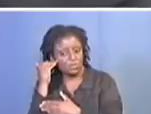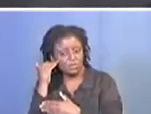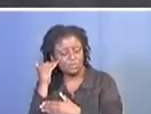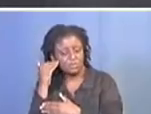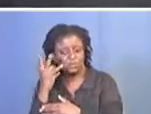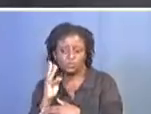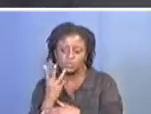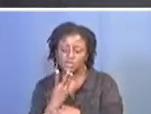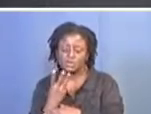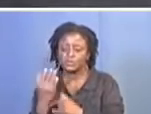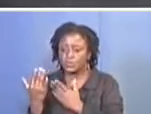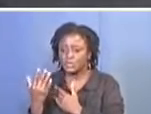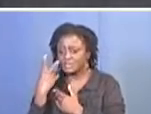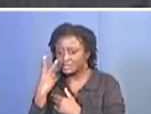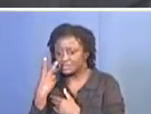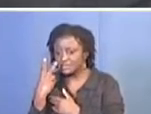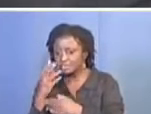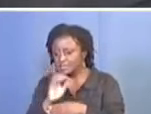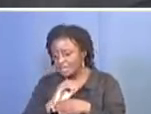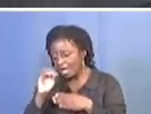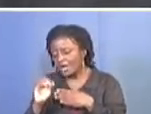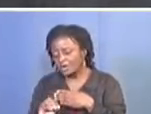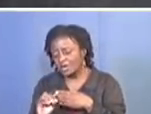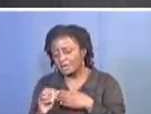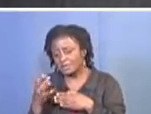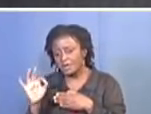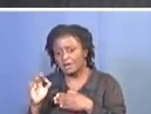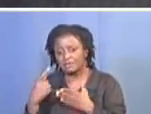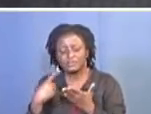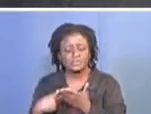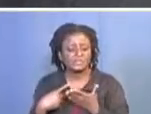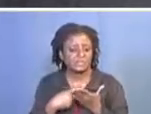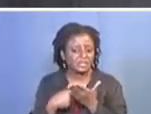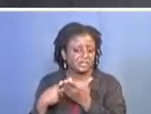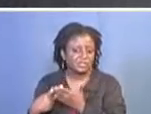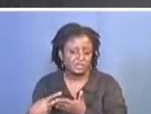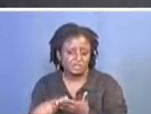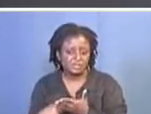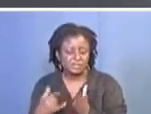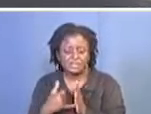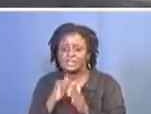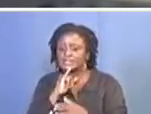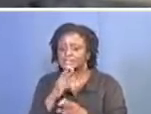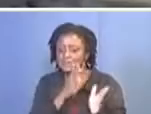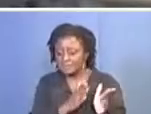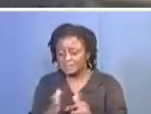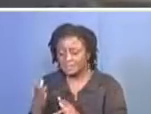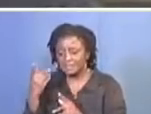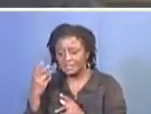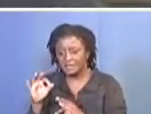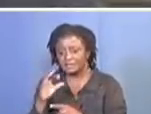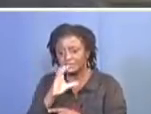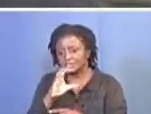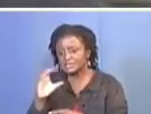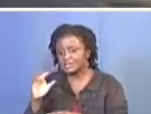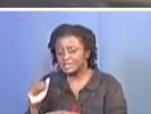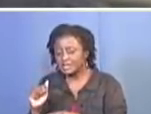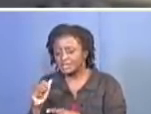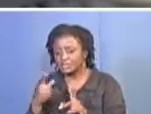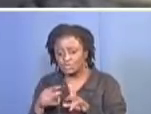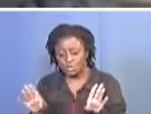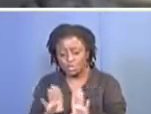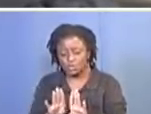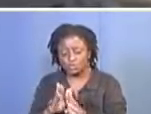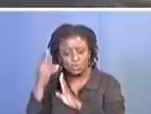see the outcome of those discussions. Suffice to say, it is the intention of CCA to close the hotel on February